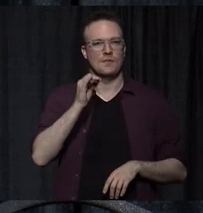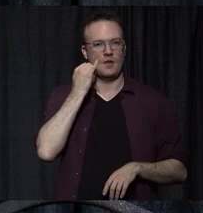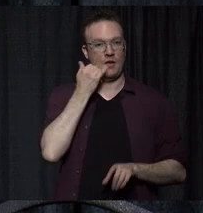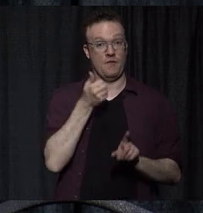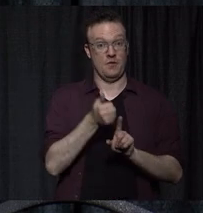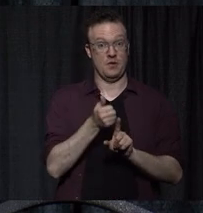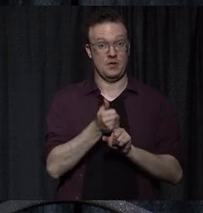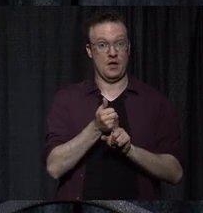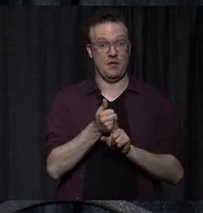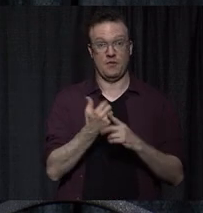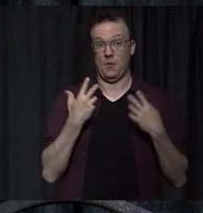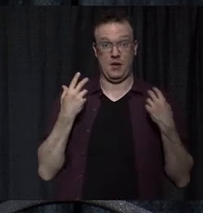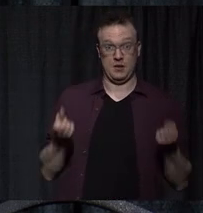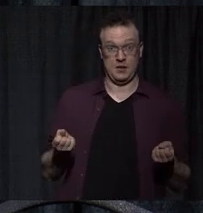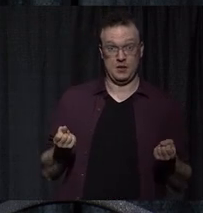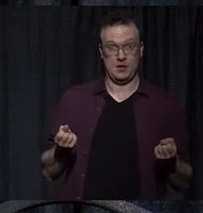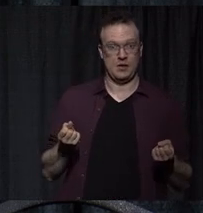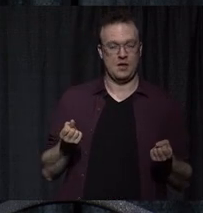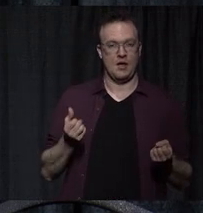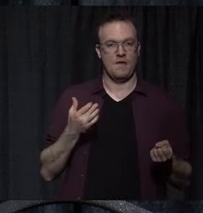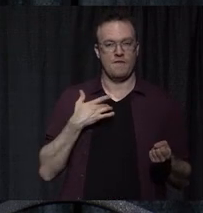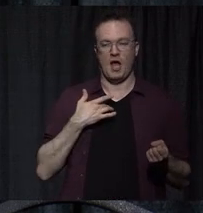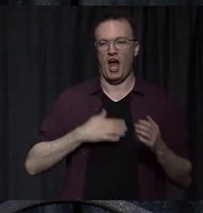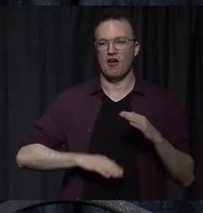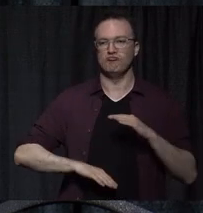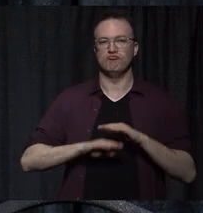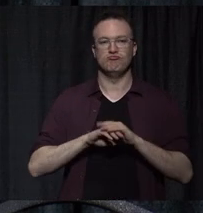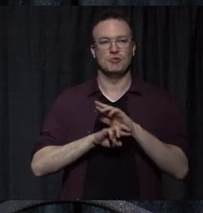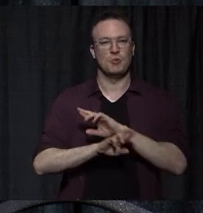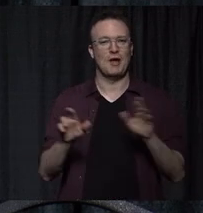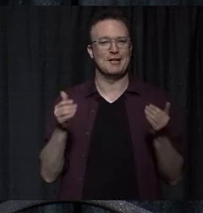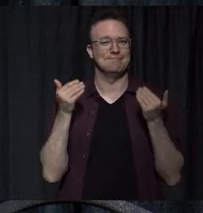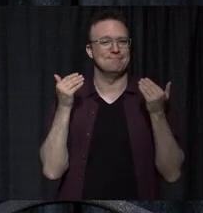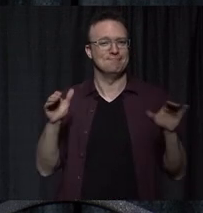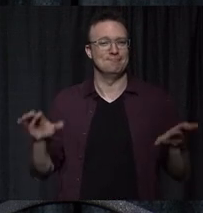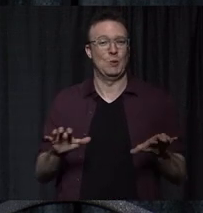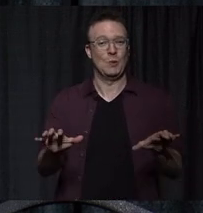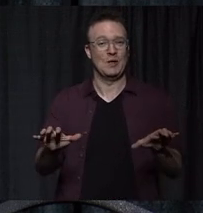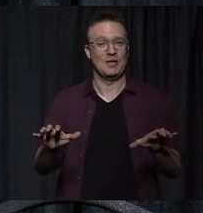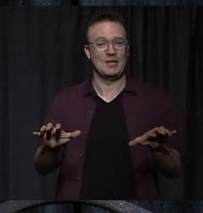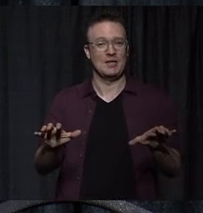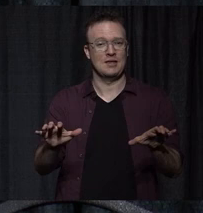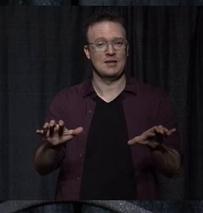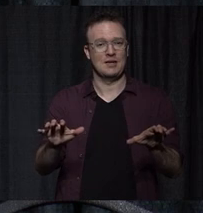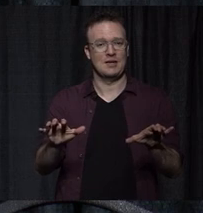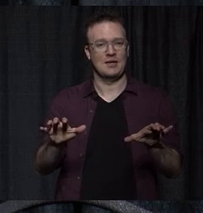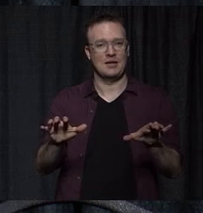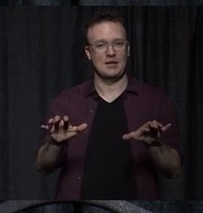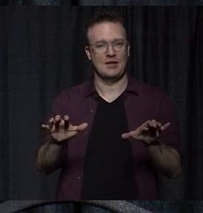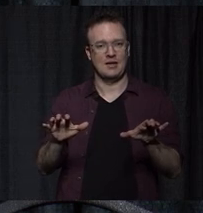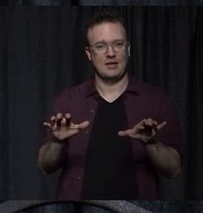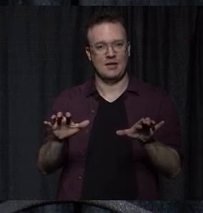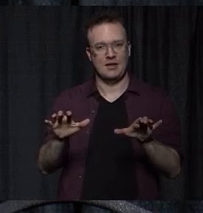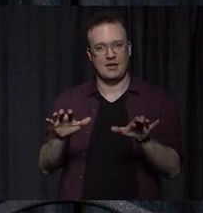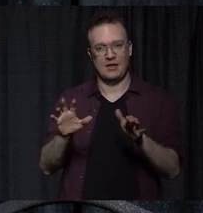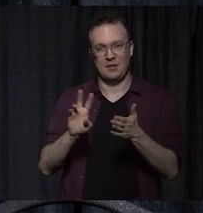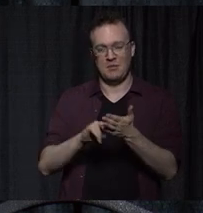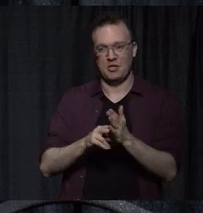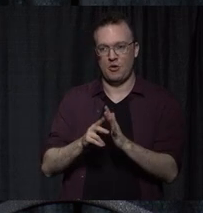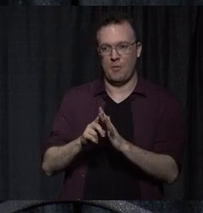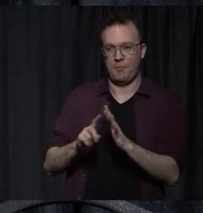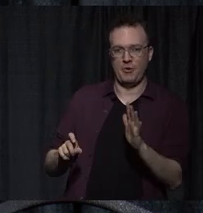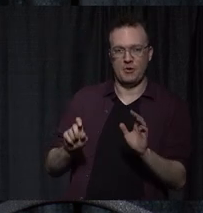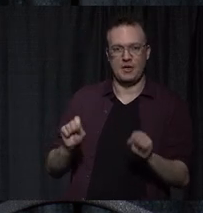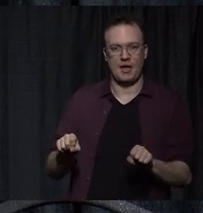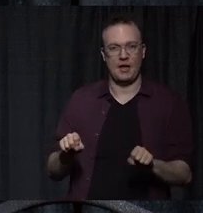healthy and nourished to do the work, then you can be taken out